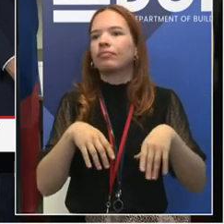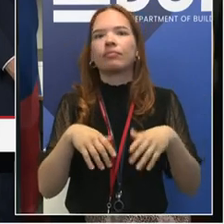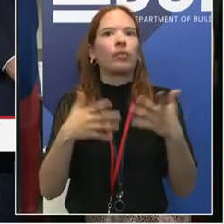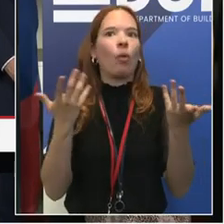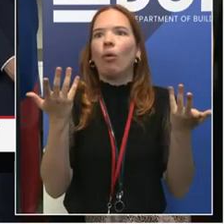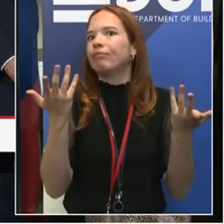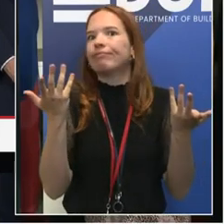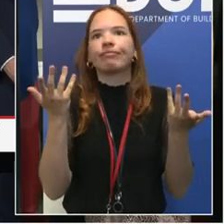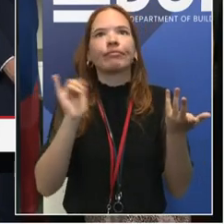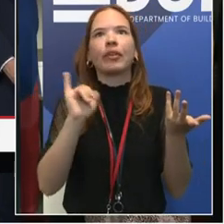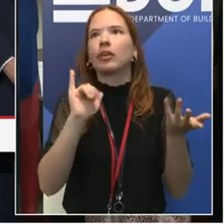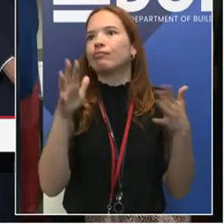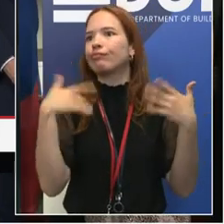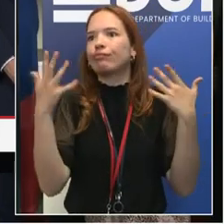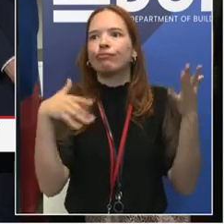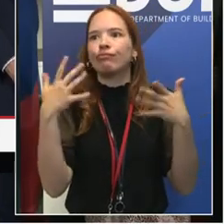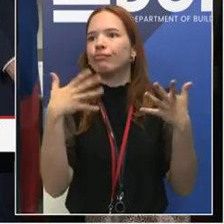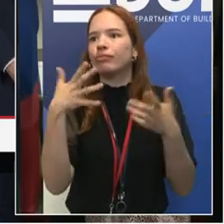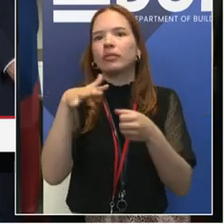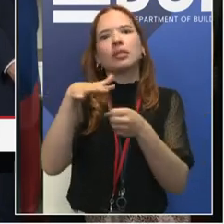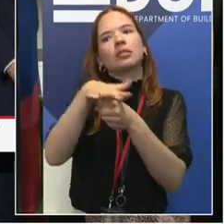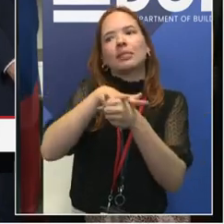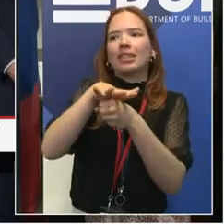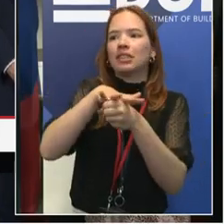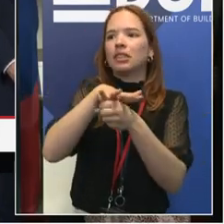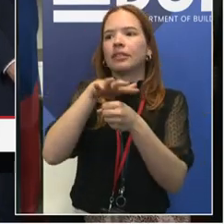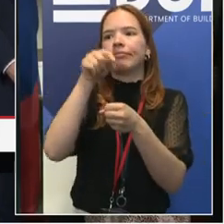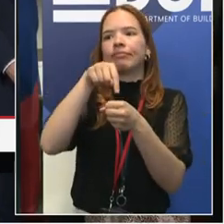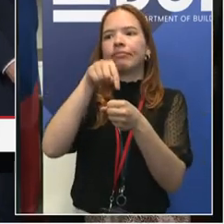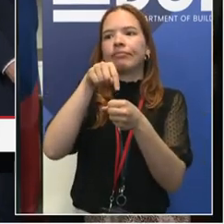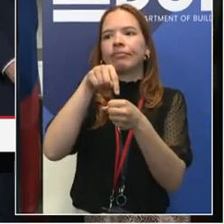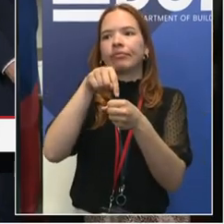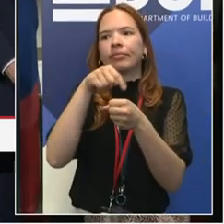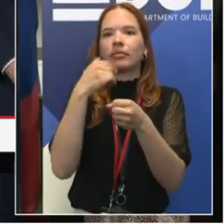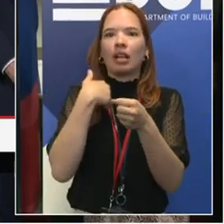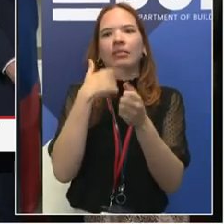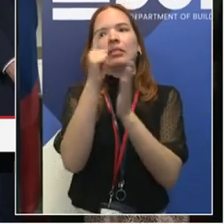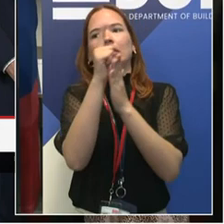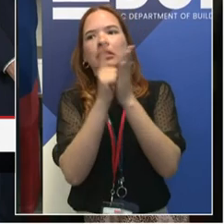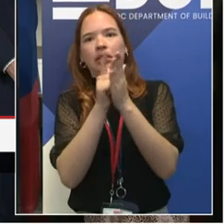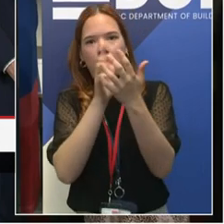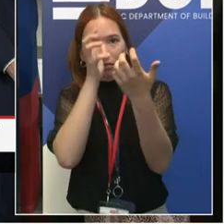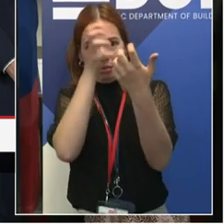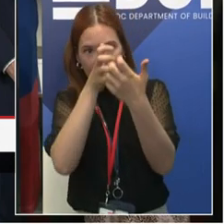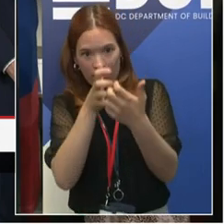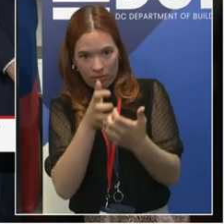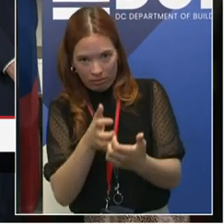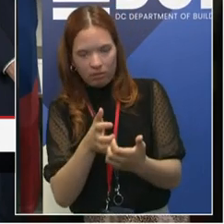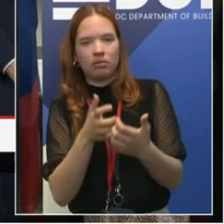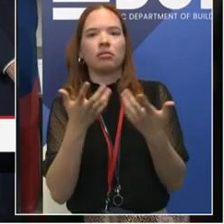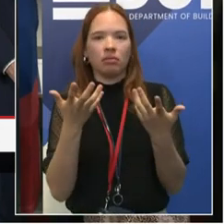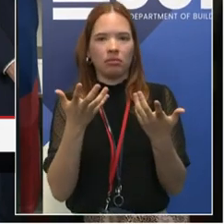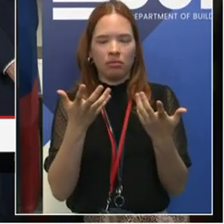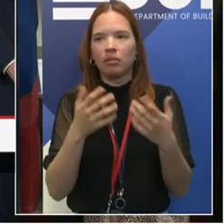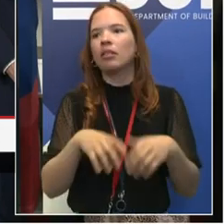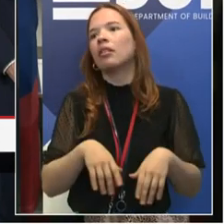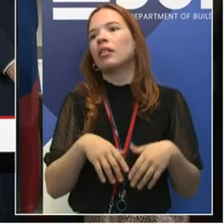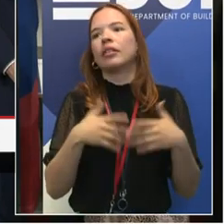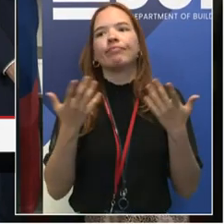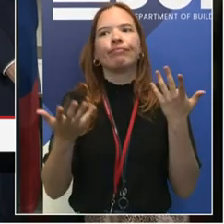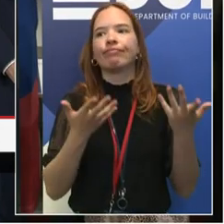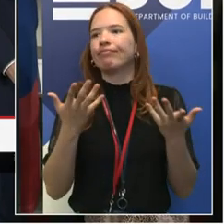that you're already using as a ADU. So we can continue to focus on that. This budget